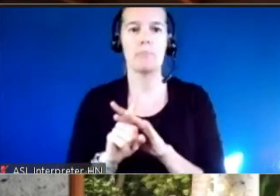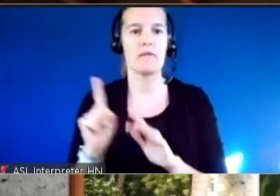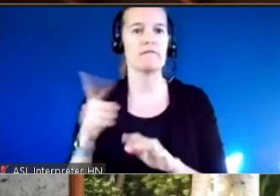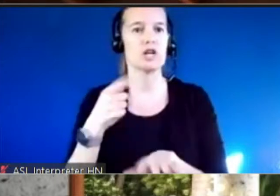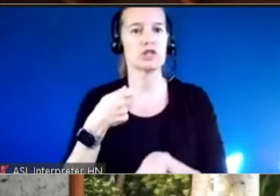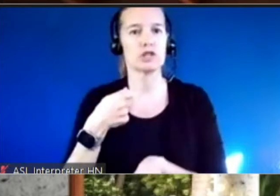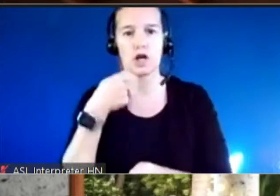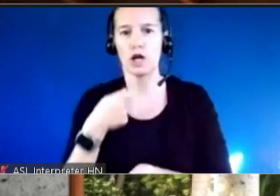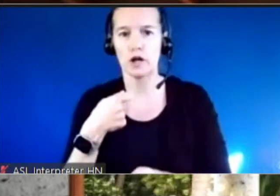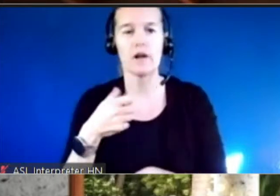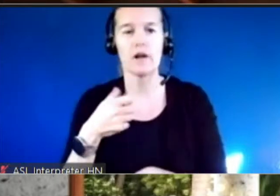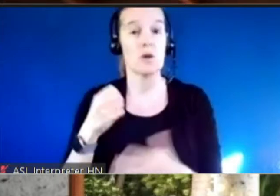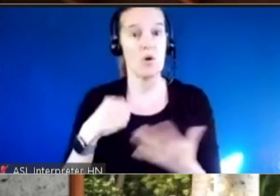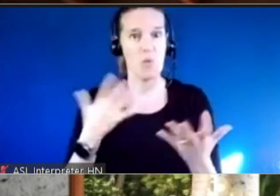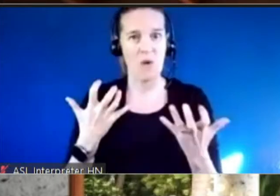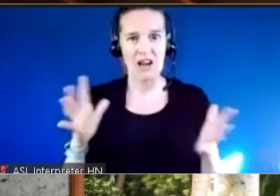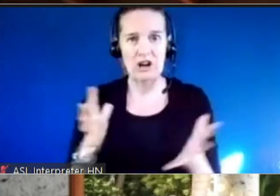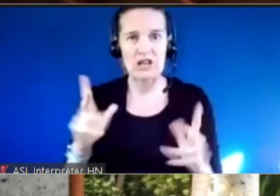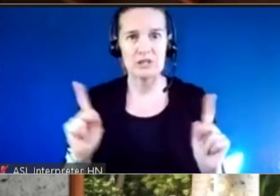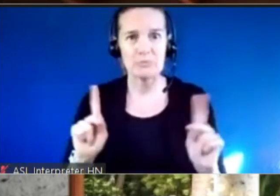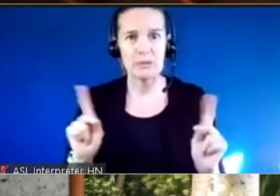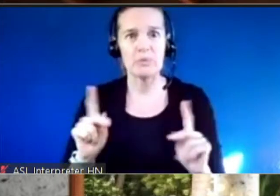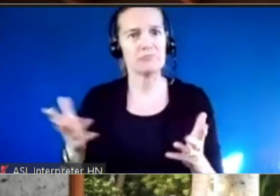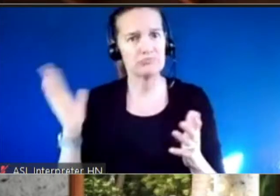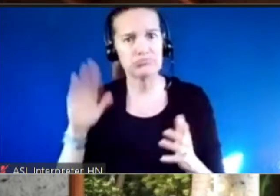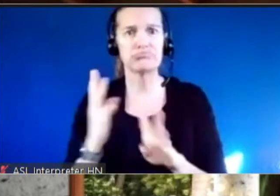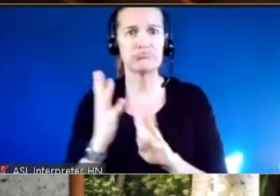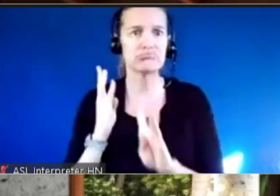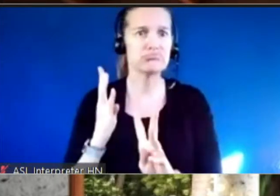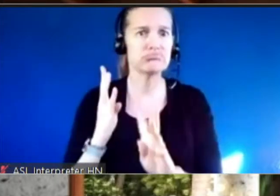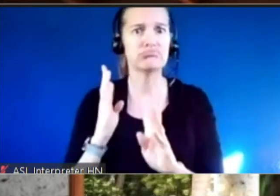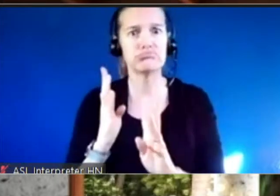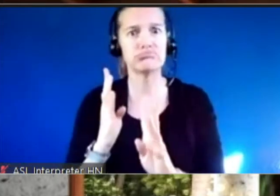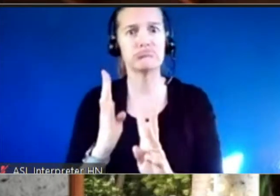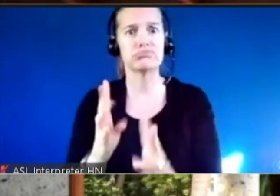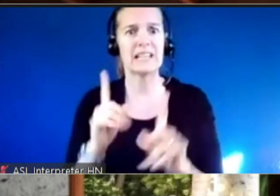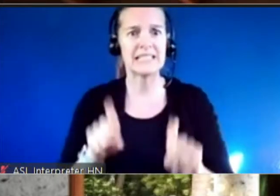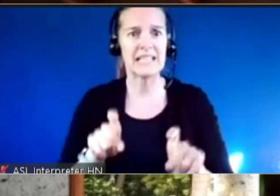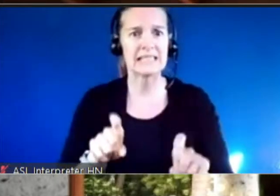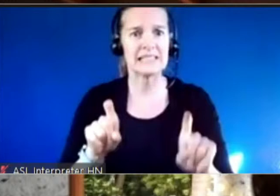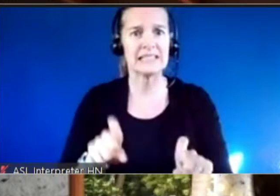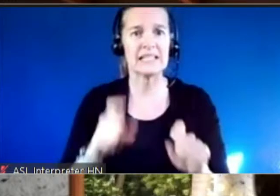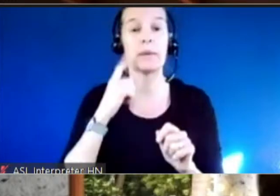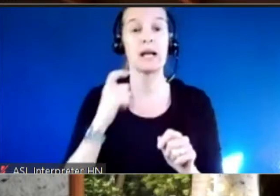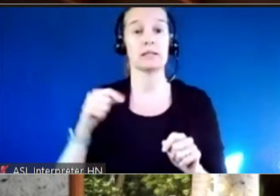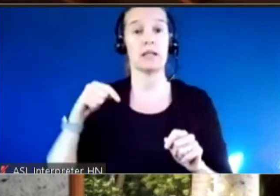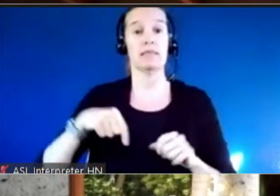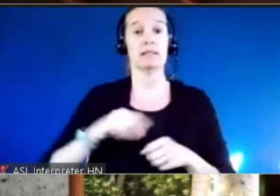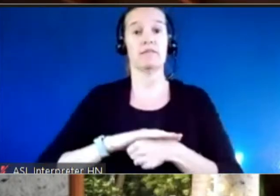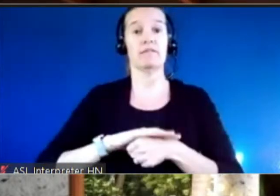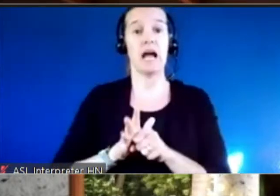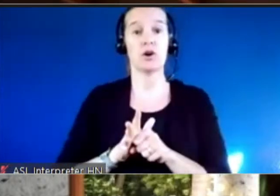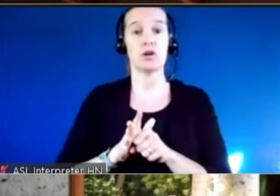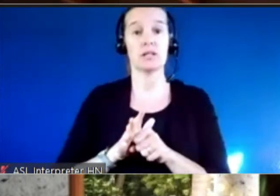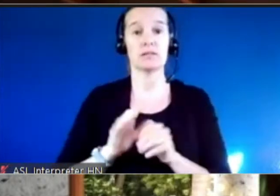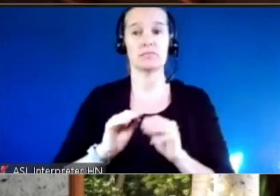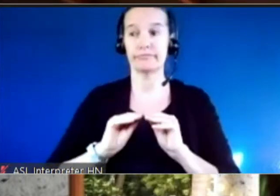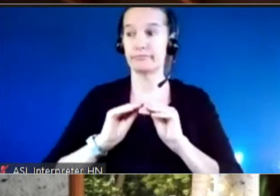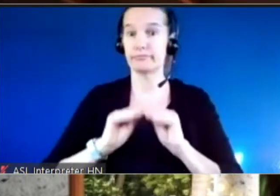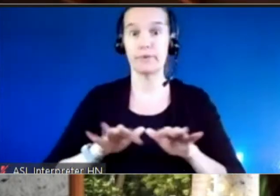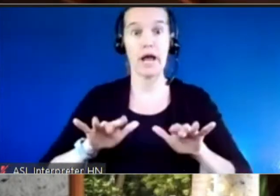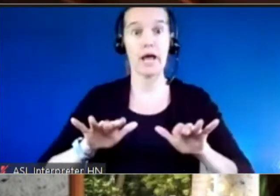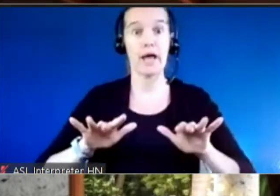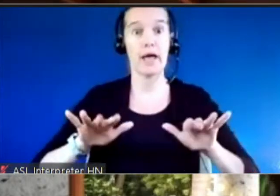encourage people to get tested because this virus, as it spreads, certainly, as we have